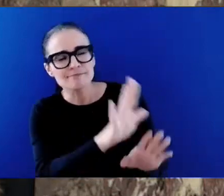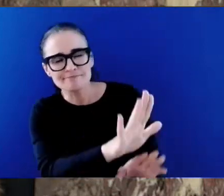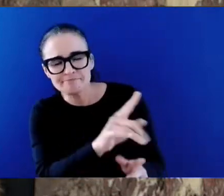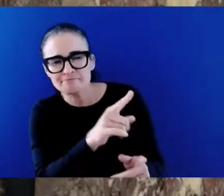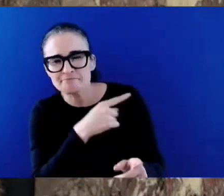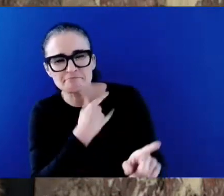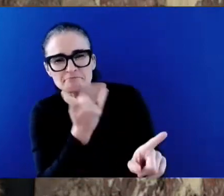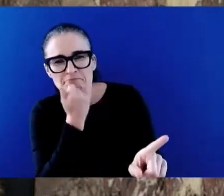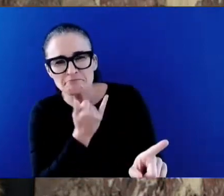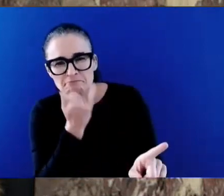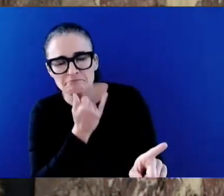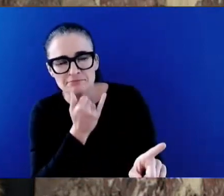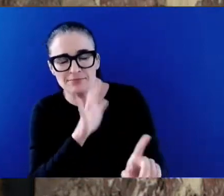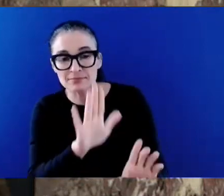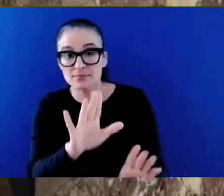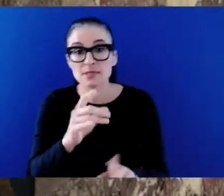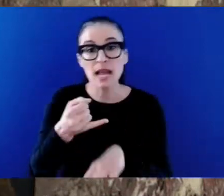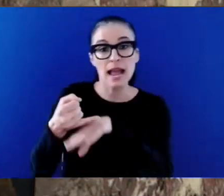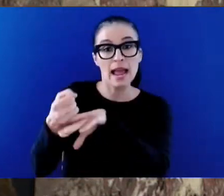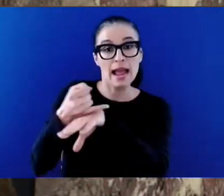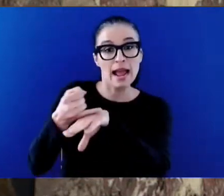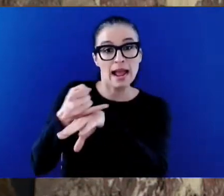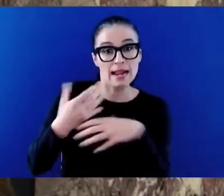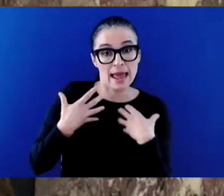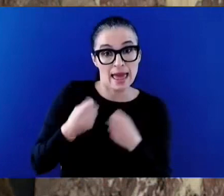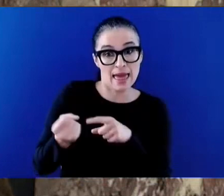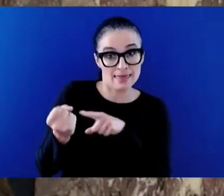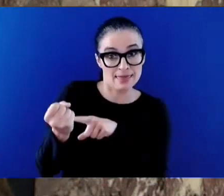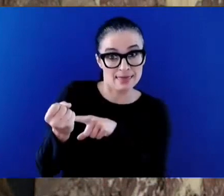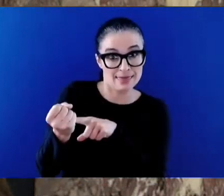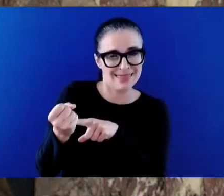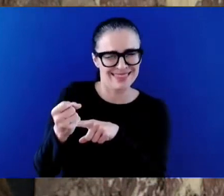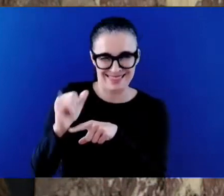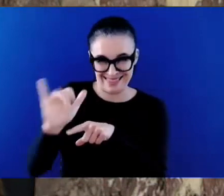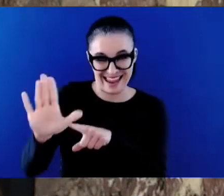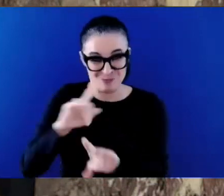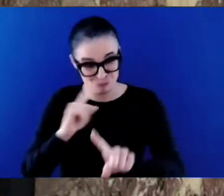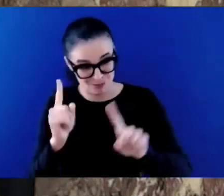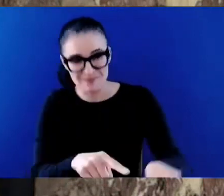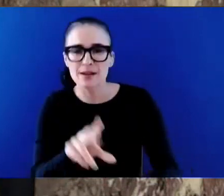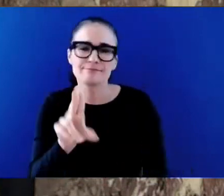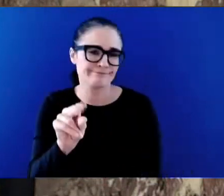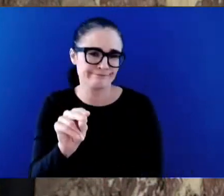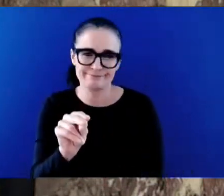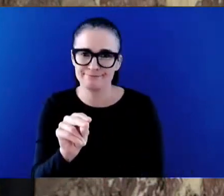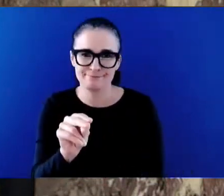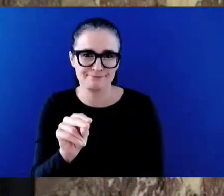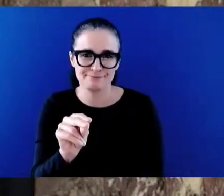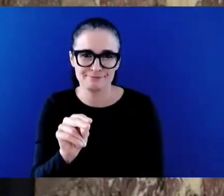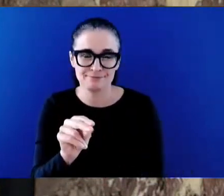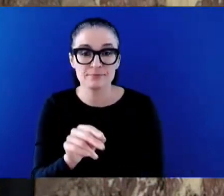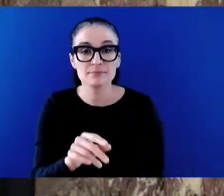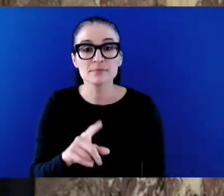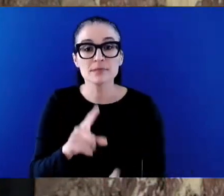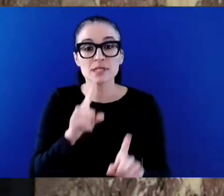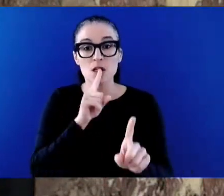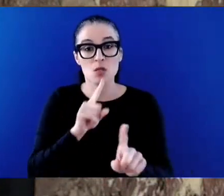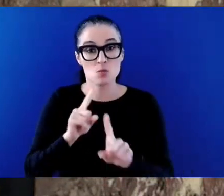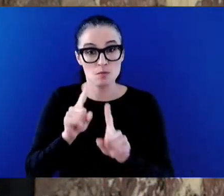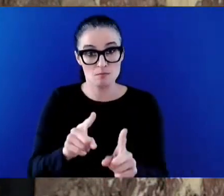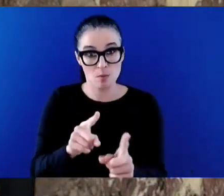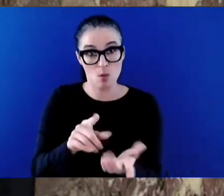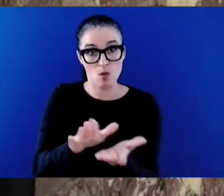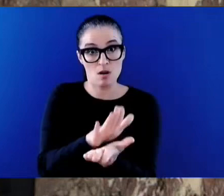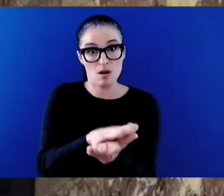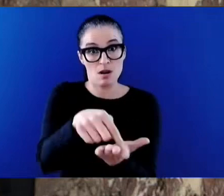Honourable Speaker, the report came in on the 17th. Immediately, pest control was brought in.